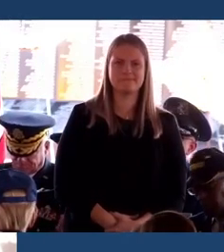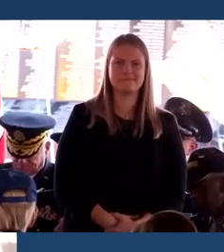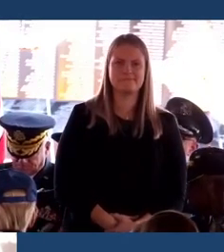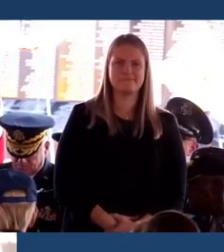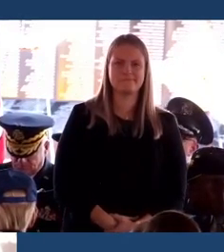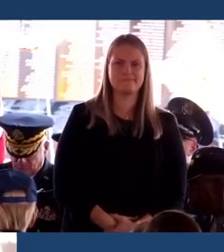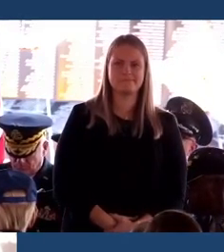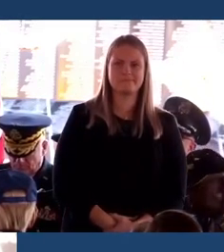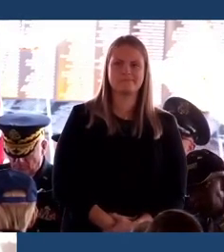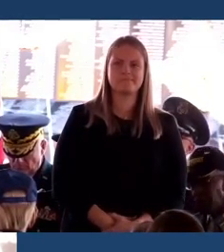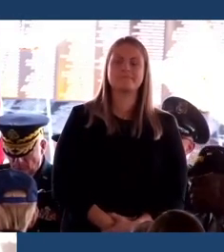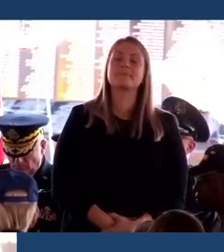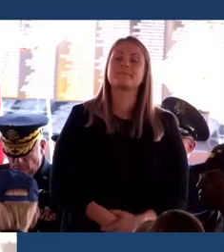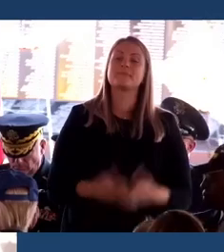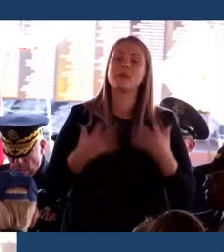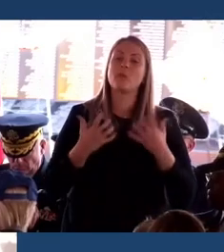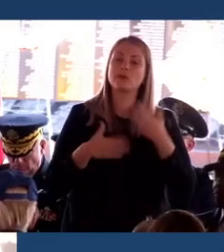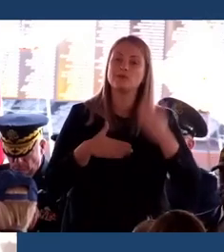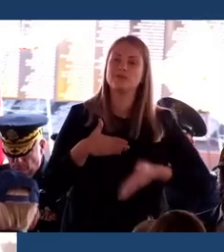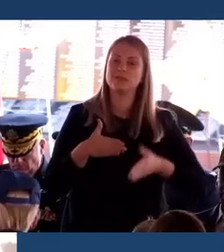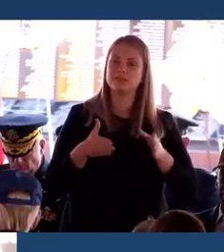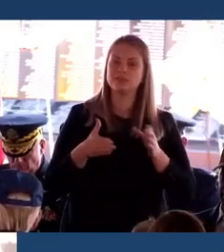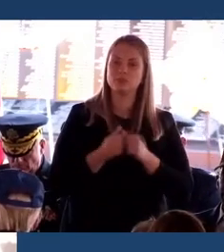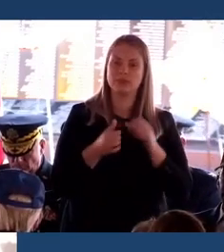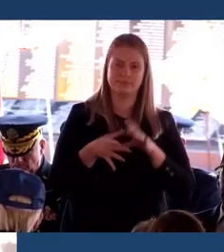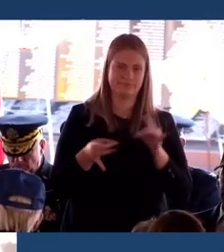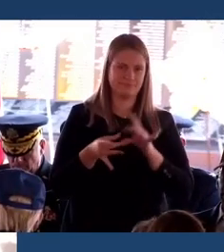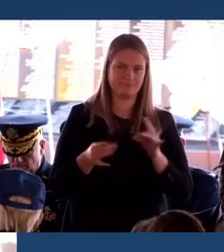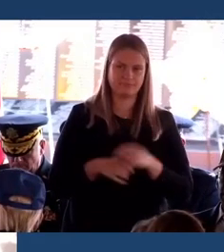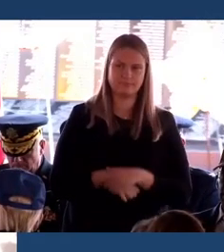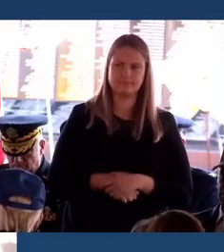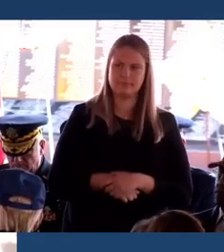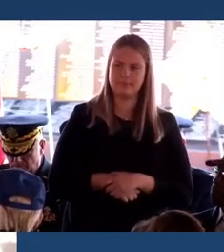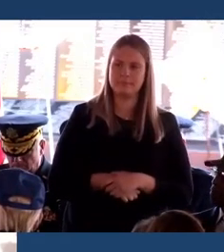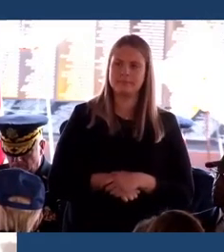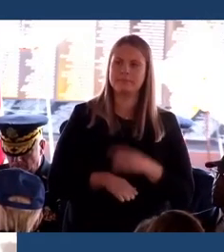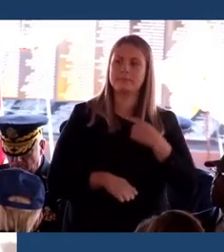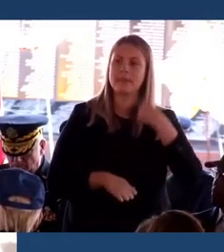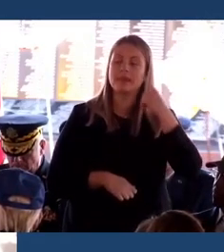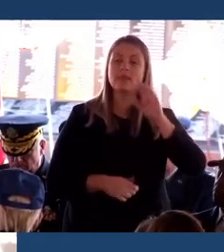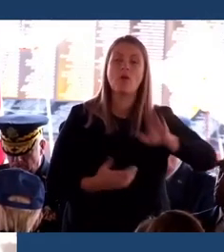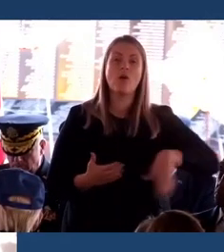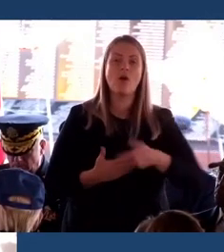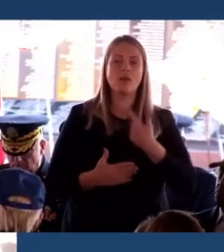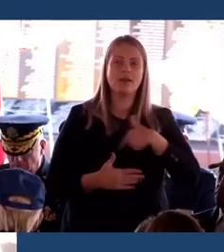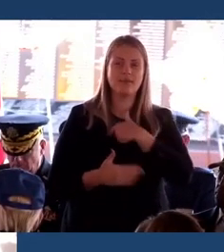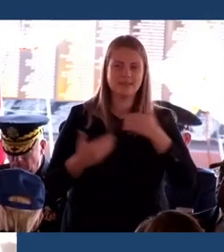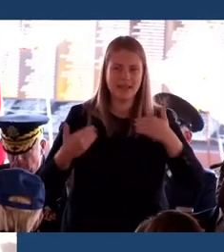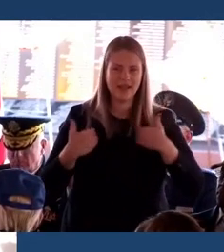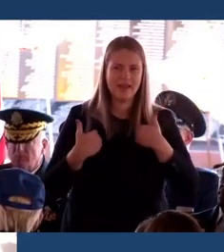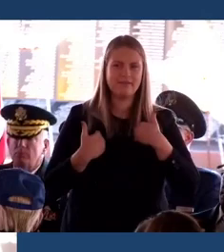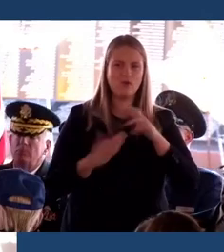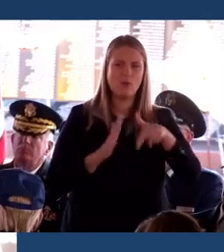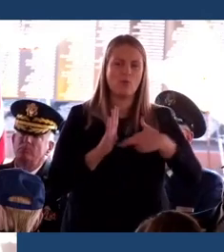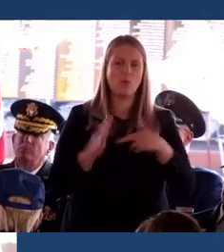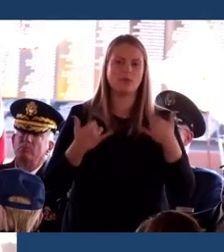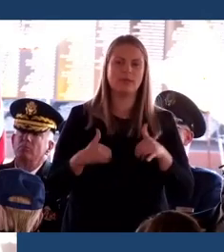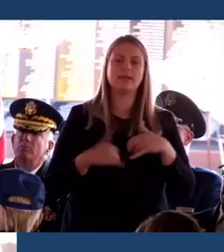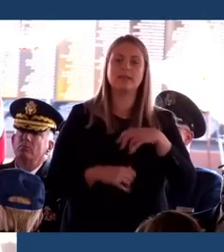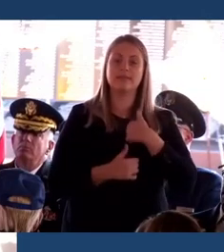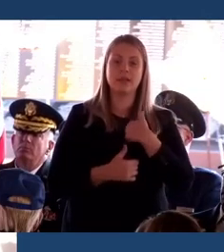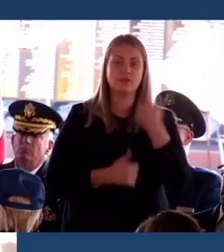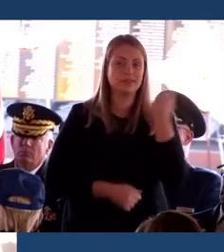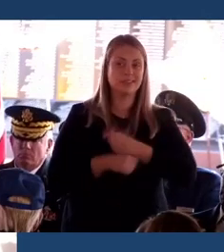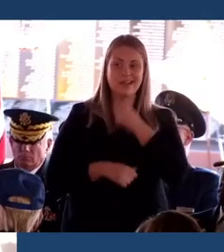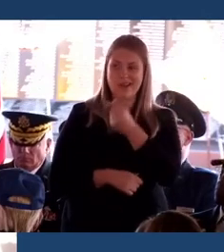But I want to close with this. I think all of us have a role to play, that Veterans Day is not